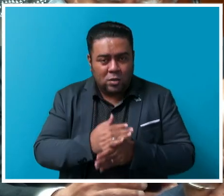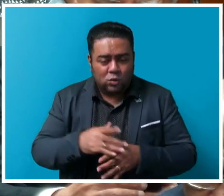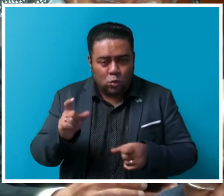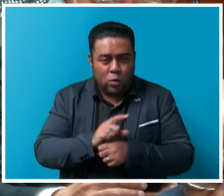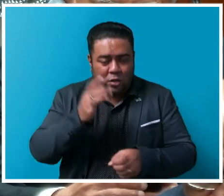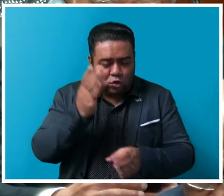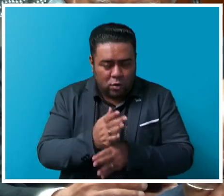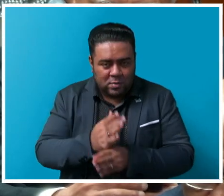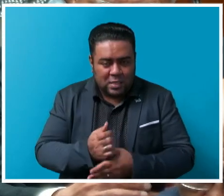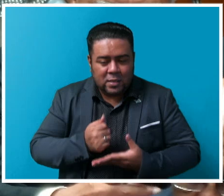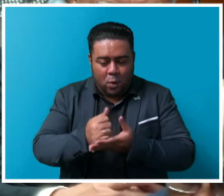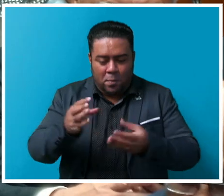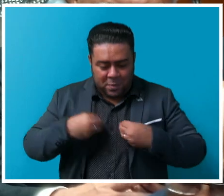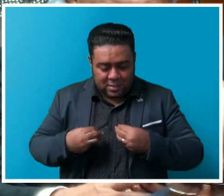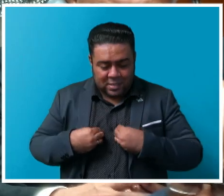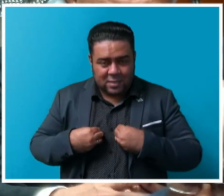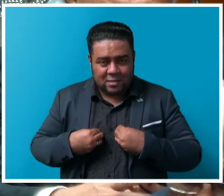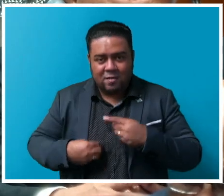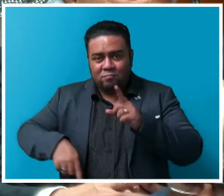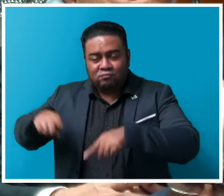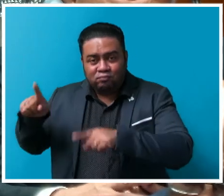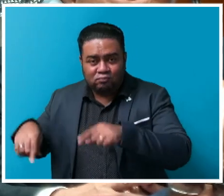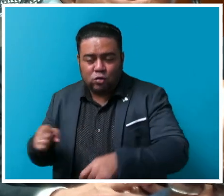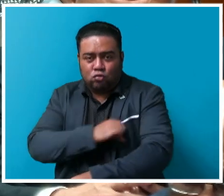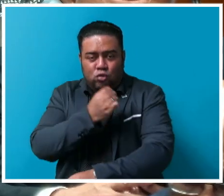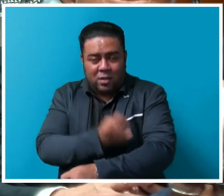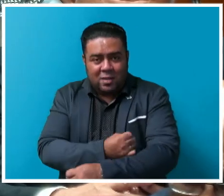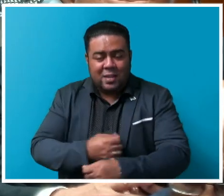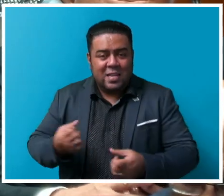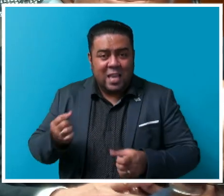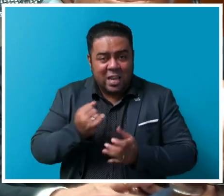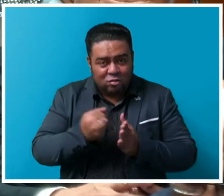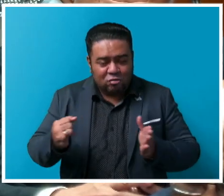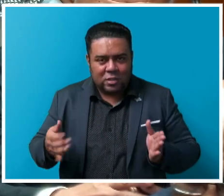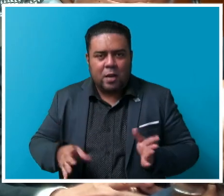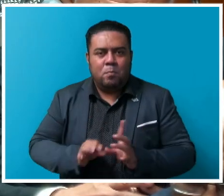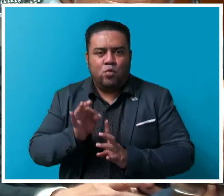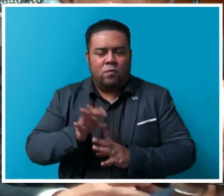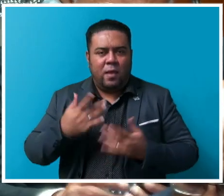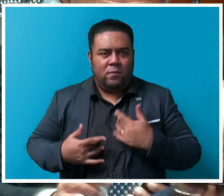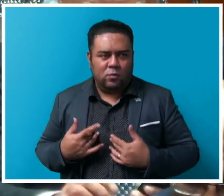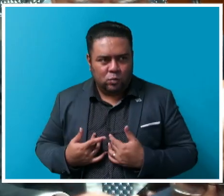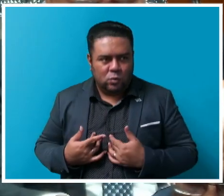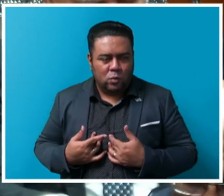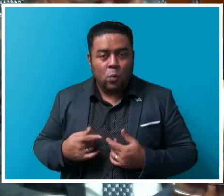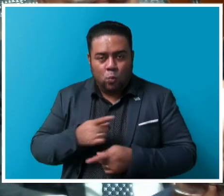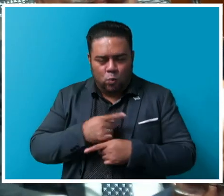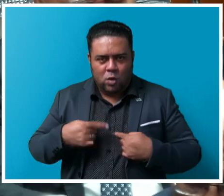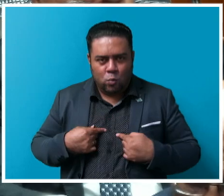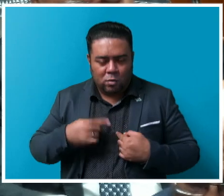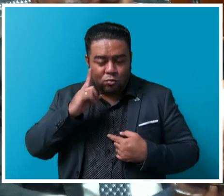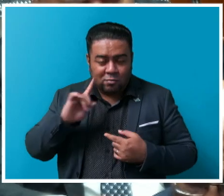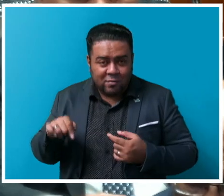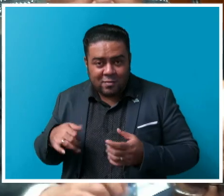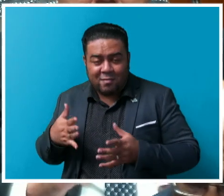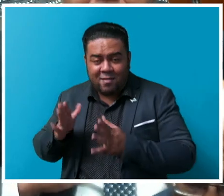jobs, support businesses, strengthen industries, and improve livelihoods. We will foster an environment